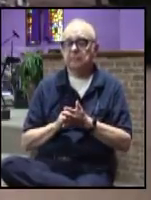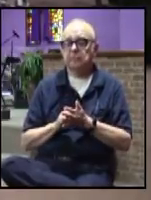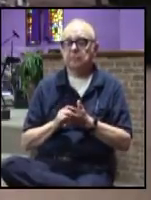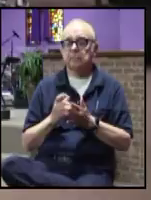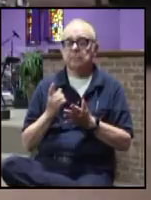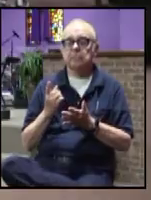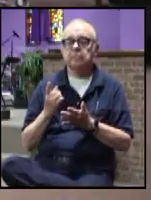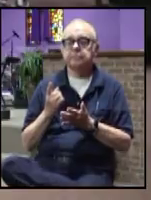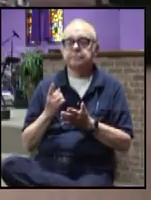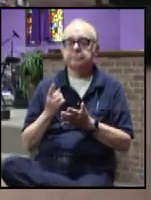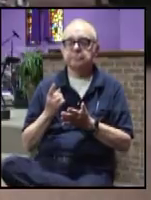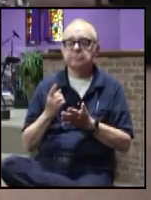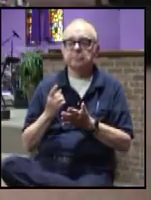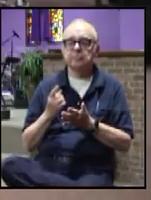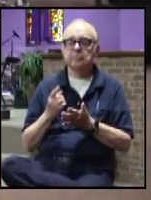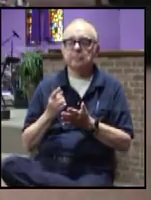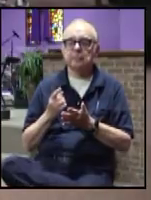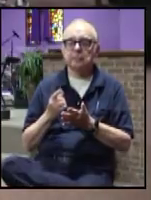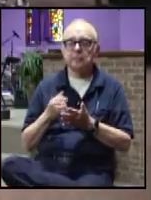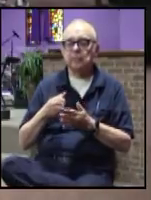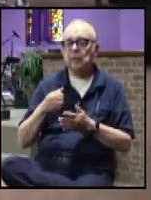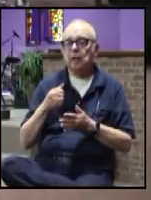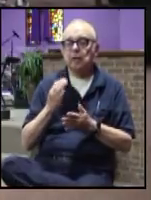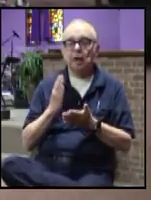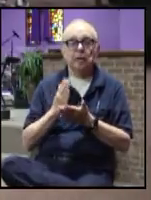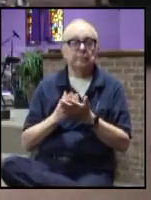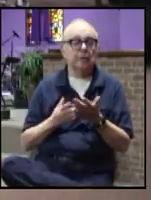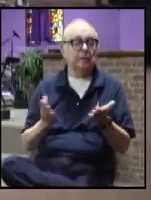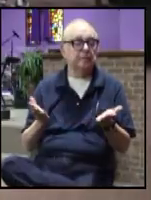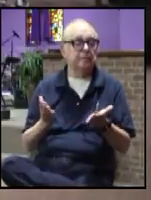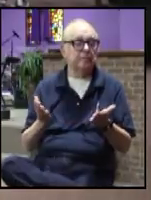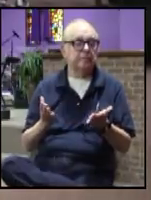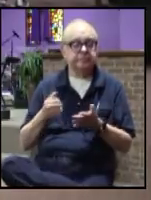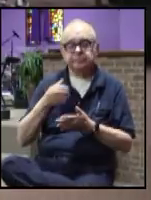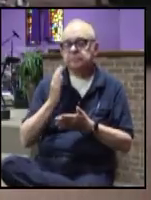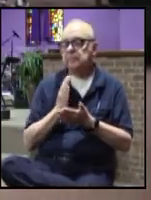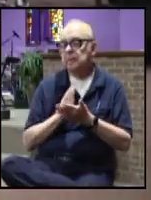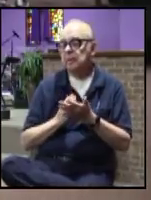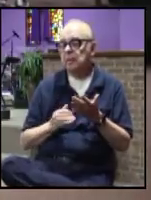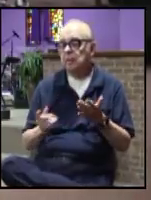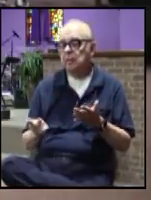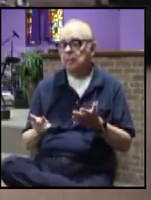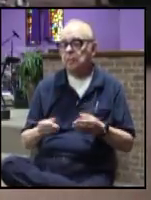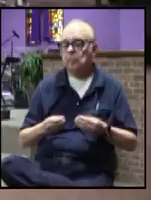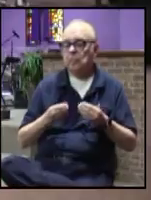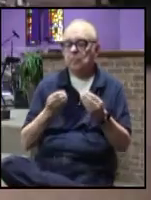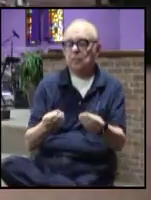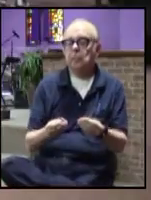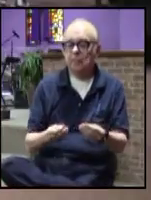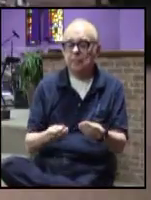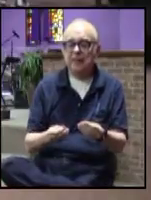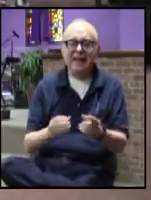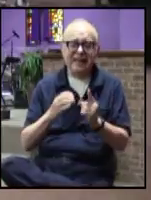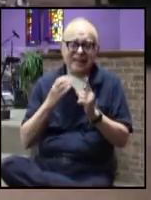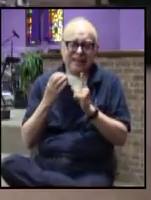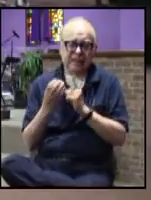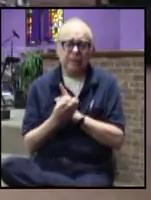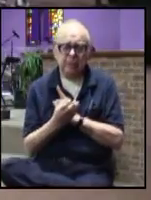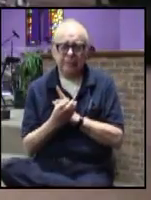So what is God's part? God's part is to provide the